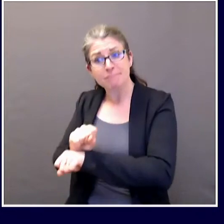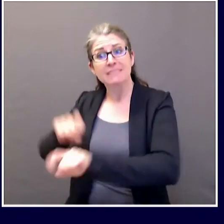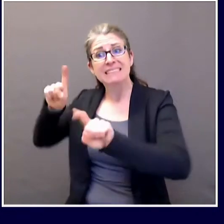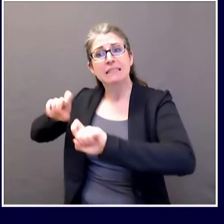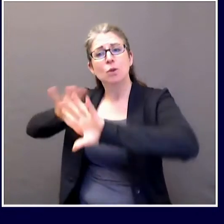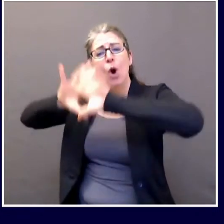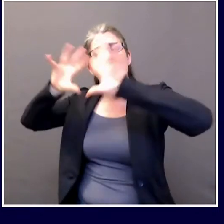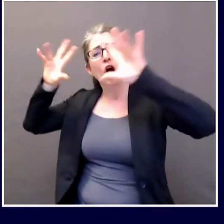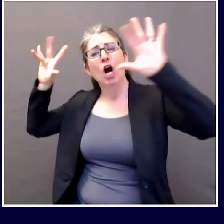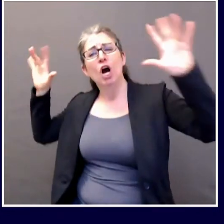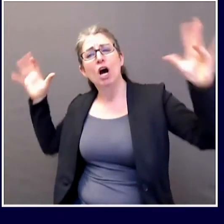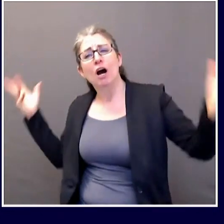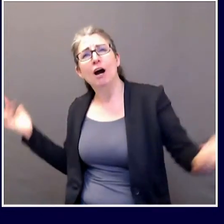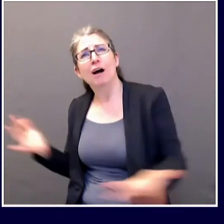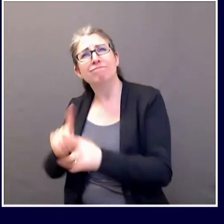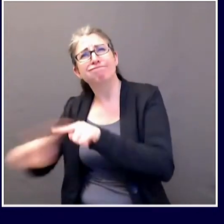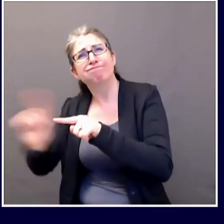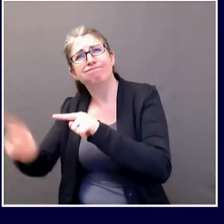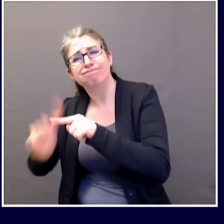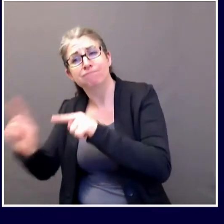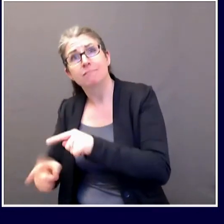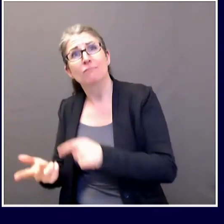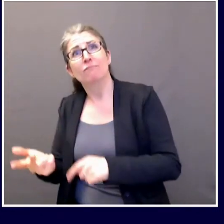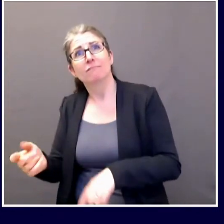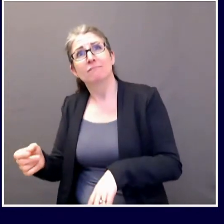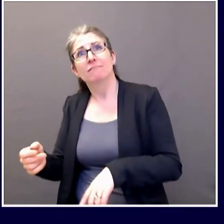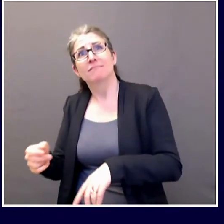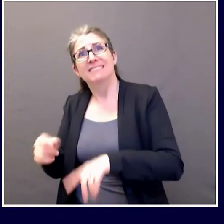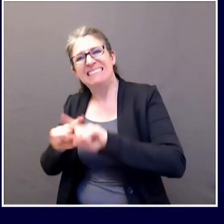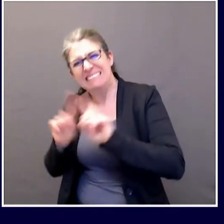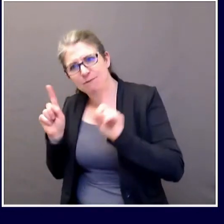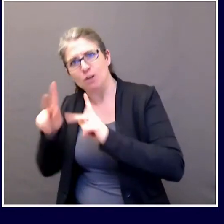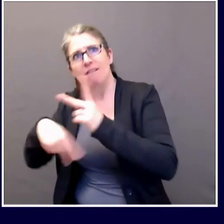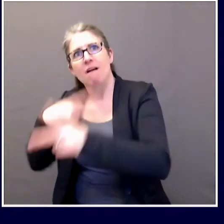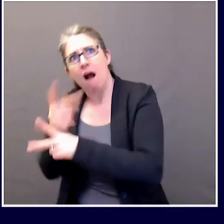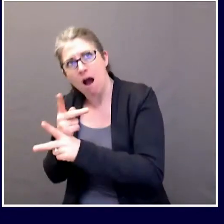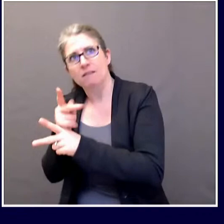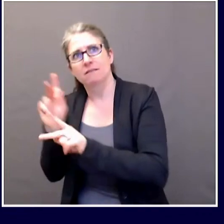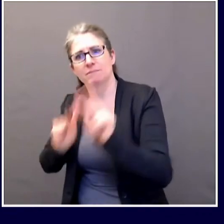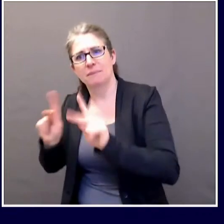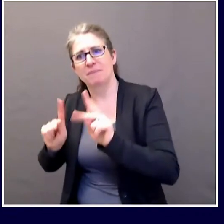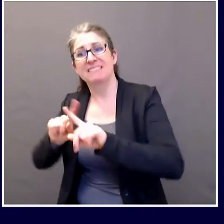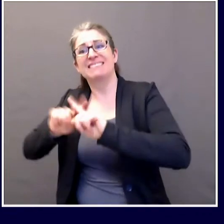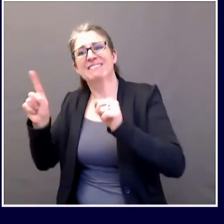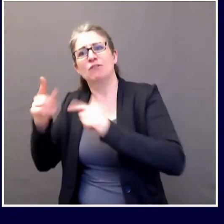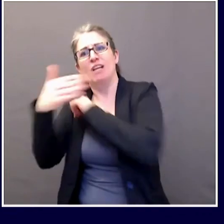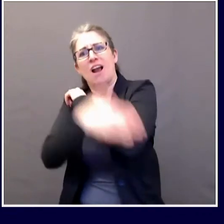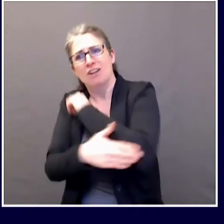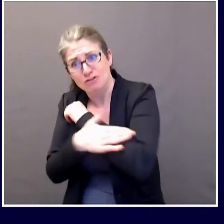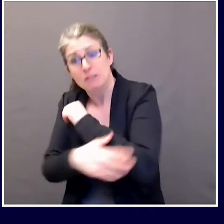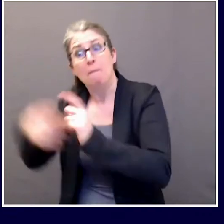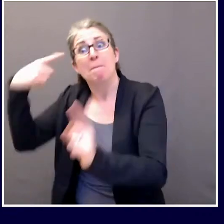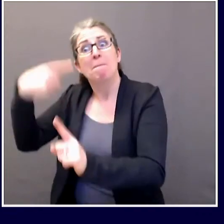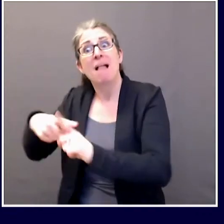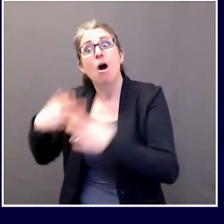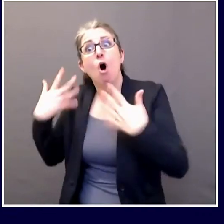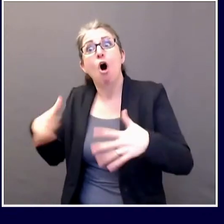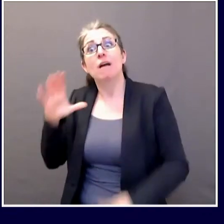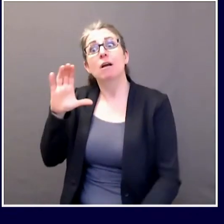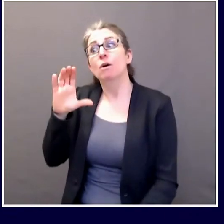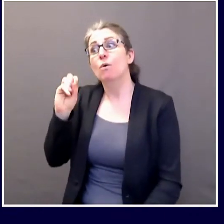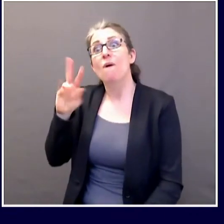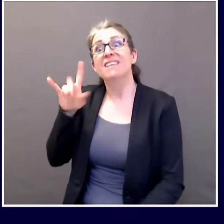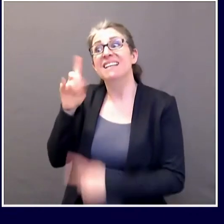time and in a different set of parts of the world, South Africa and Brazil, where variants that might be